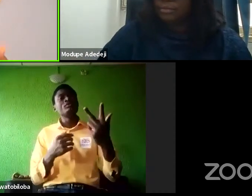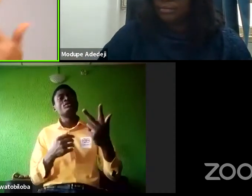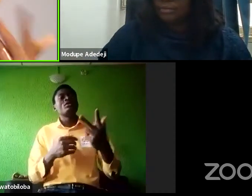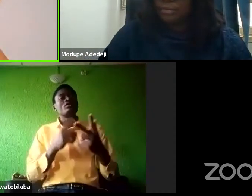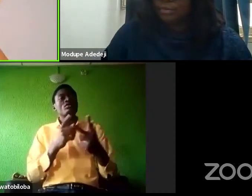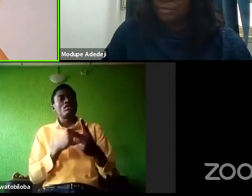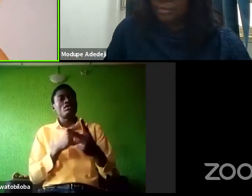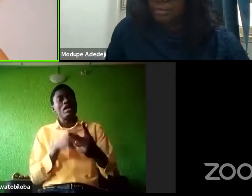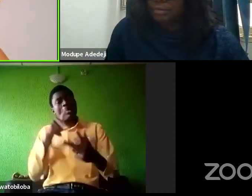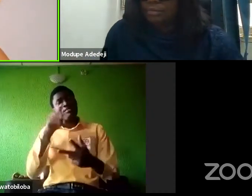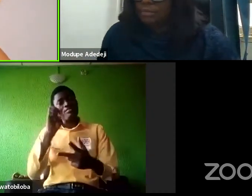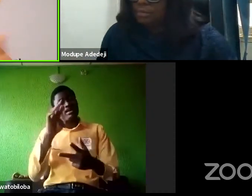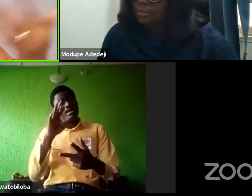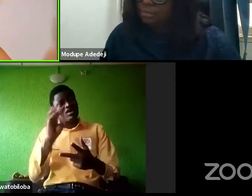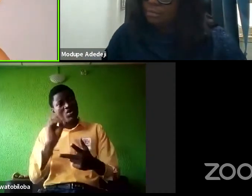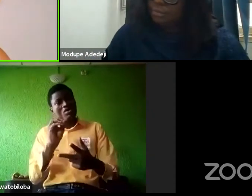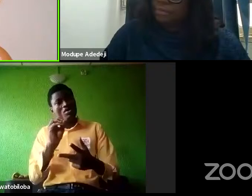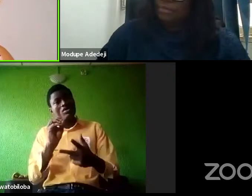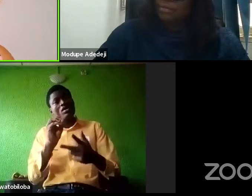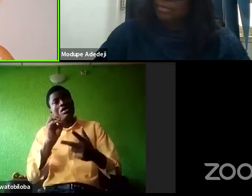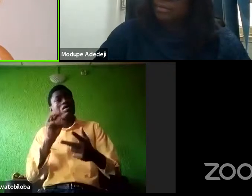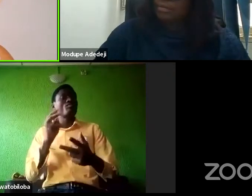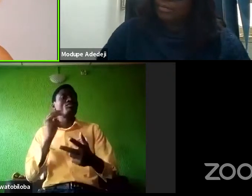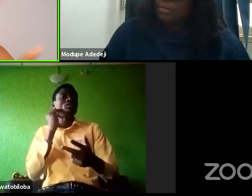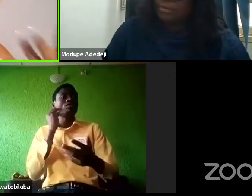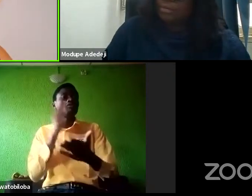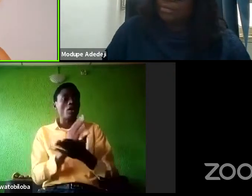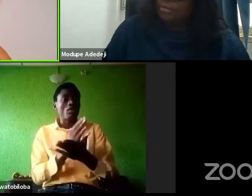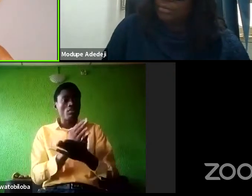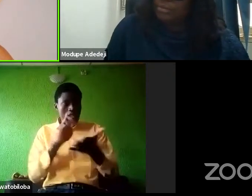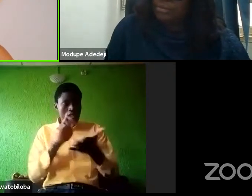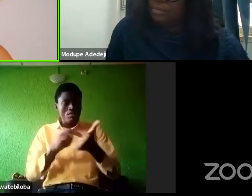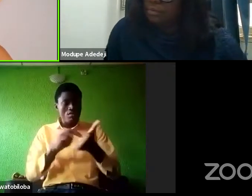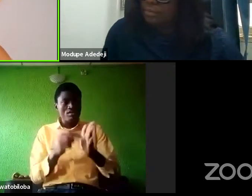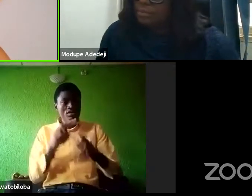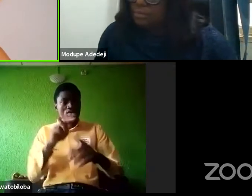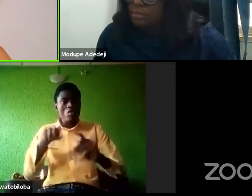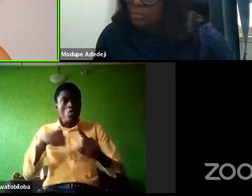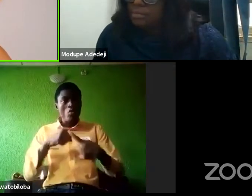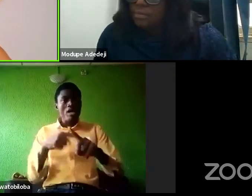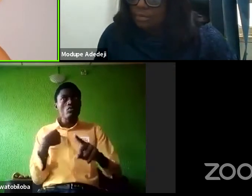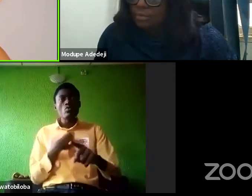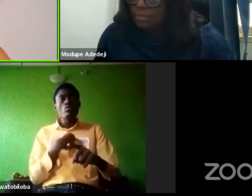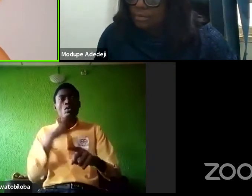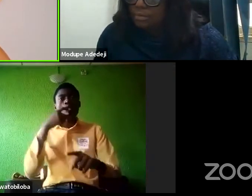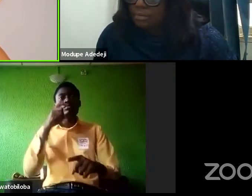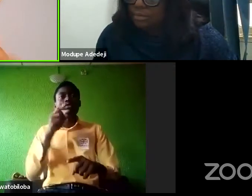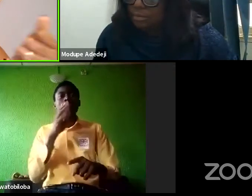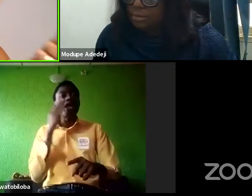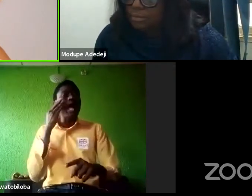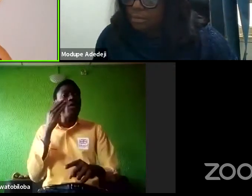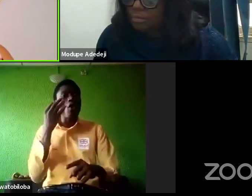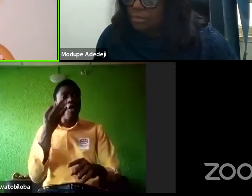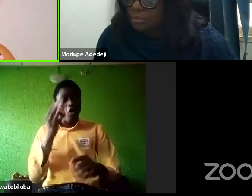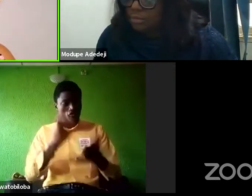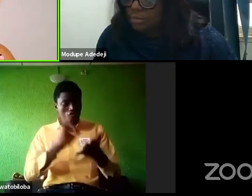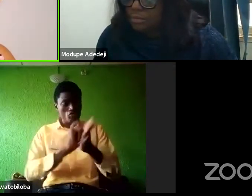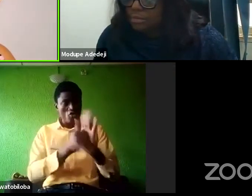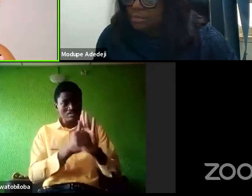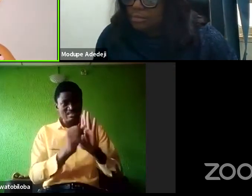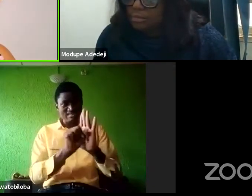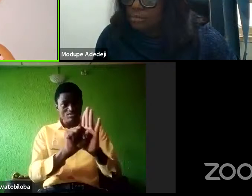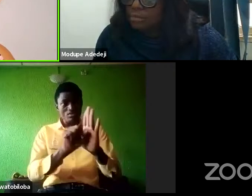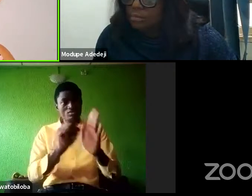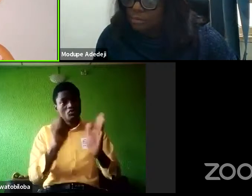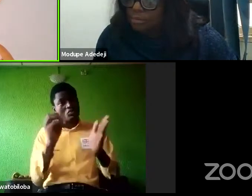postmenopause. The perimenopause is when we should all be aware of all the symptoms, so that number one, we don't